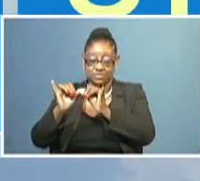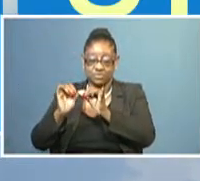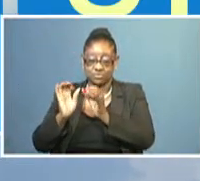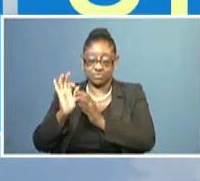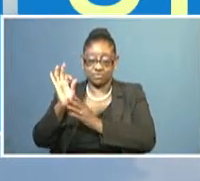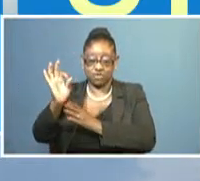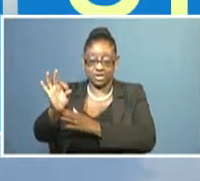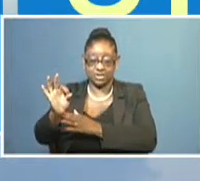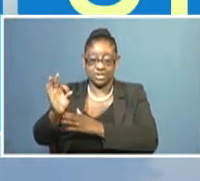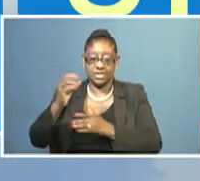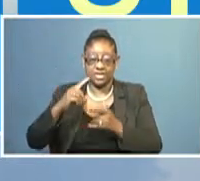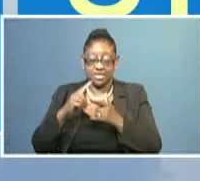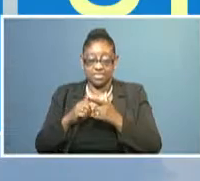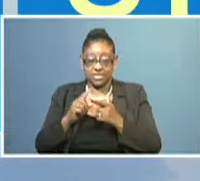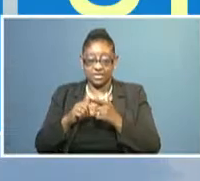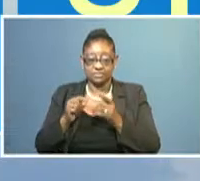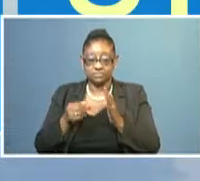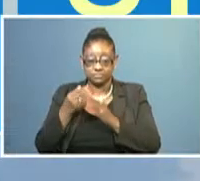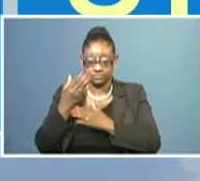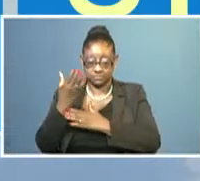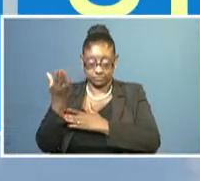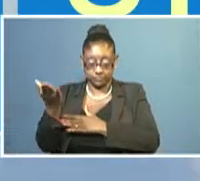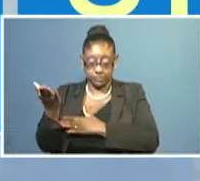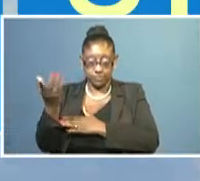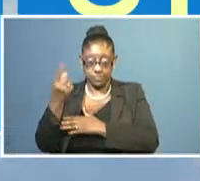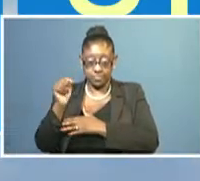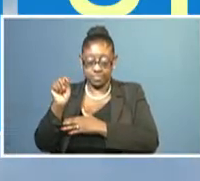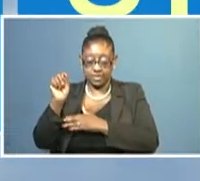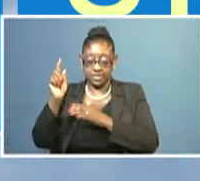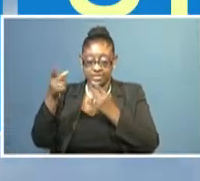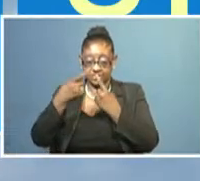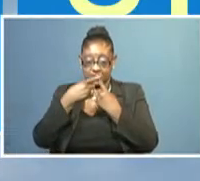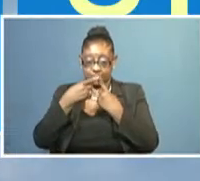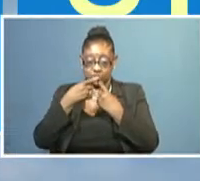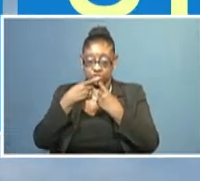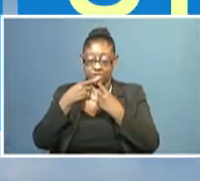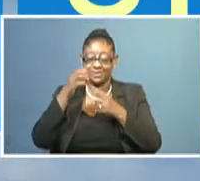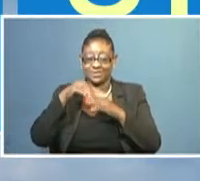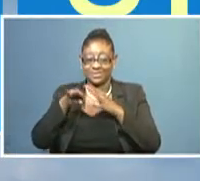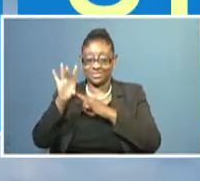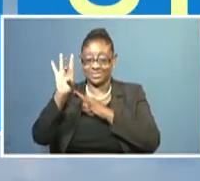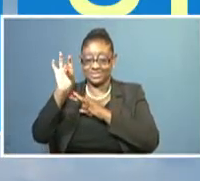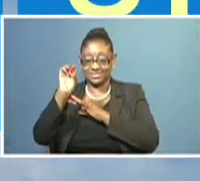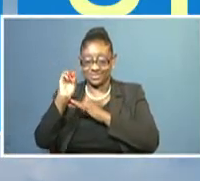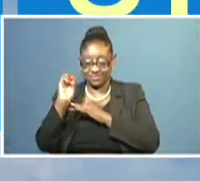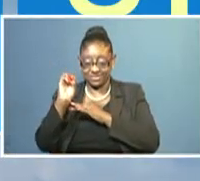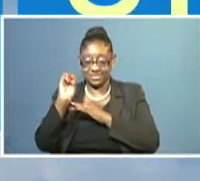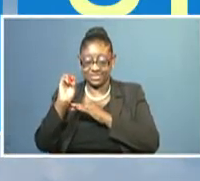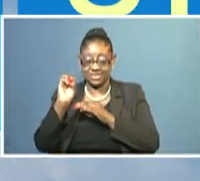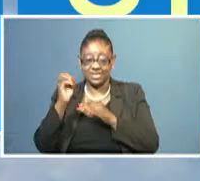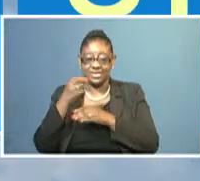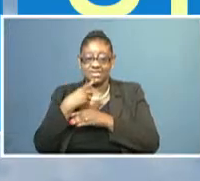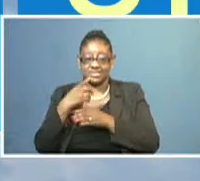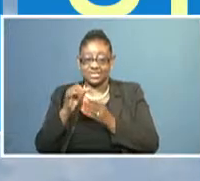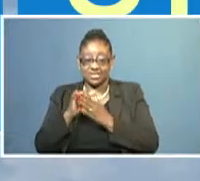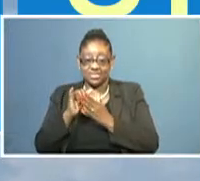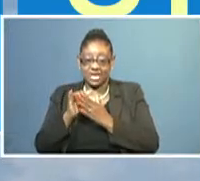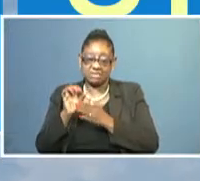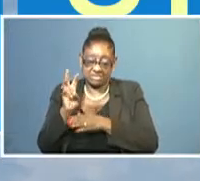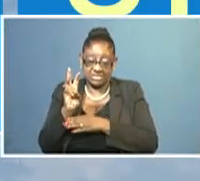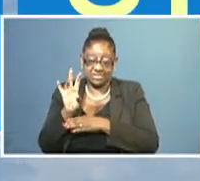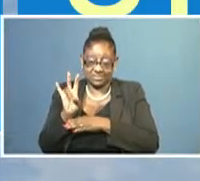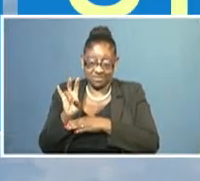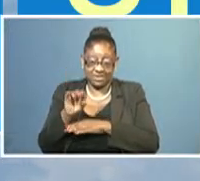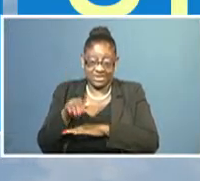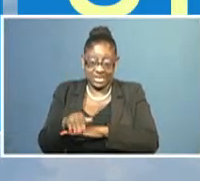showers as well, and then that cool down taking place. Watch those temperatures now. They're getting back into the mid-70s during the daytime on Sunday, 67 degrees